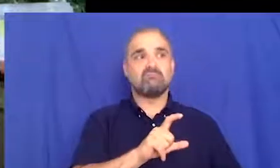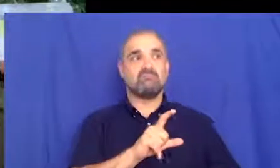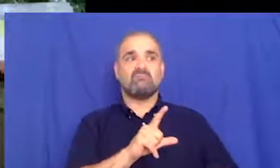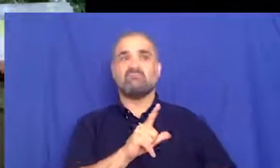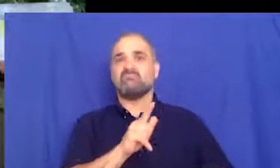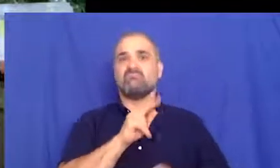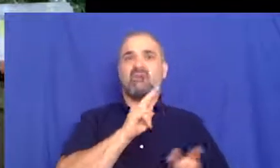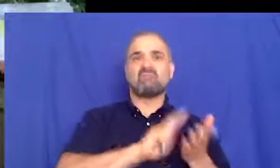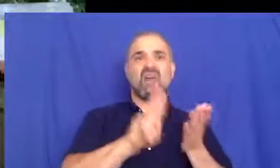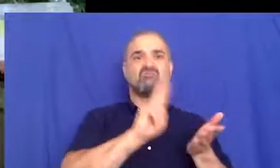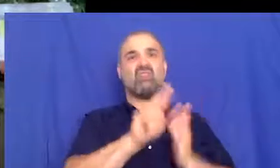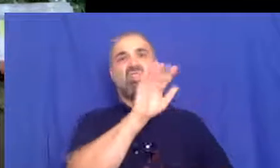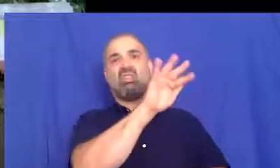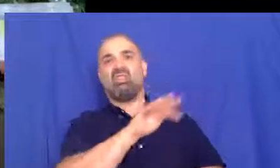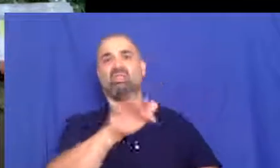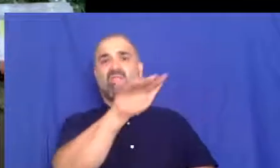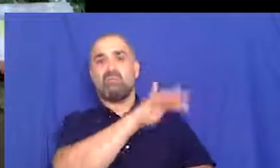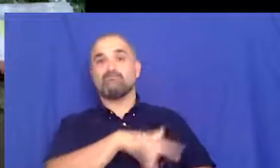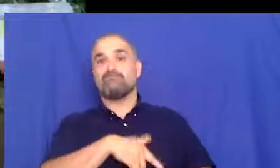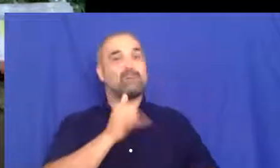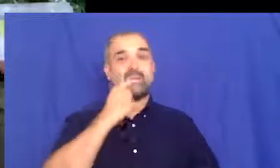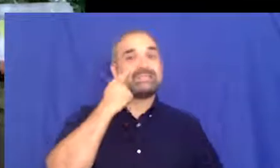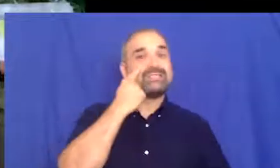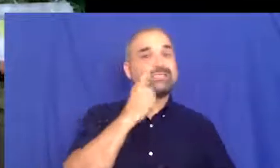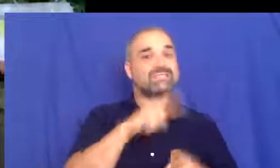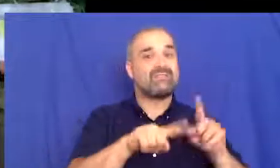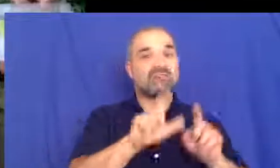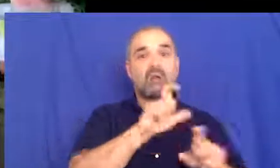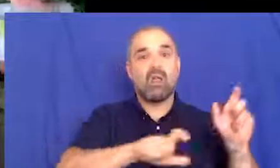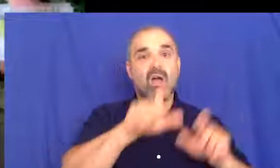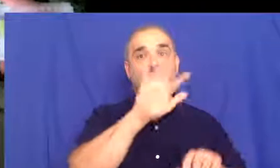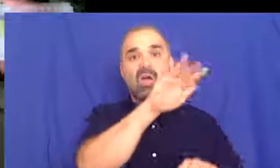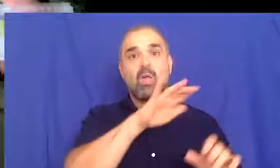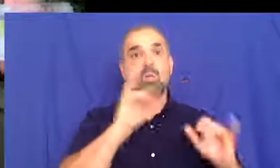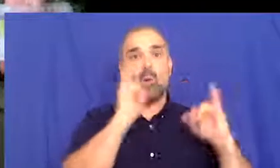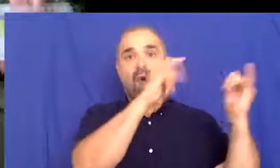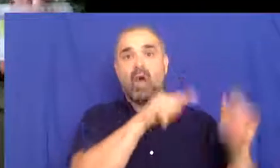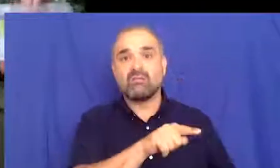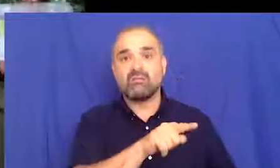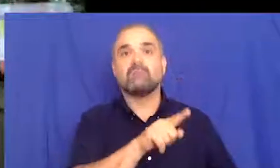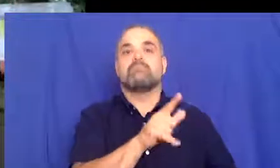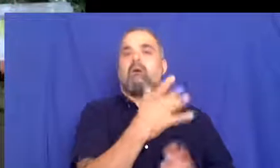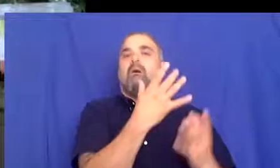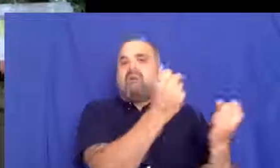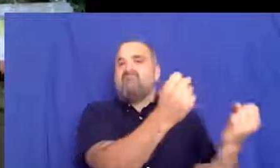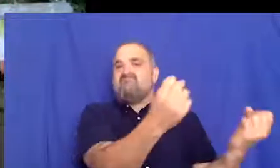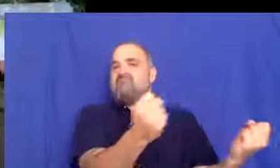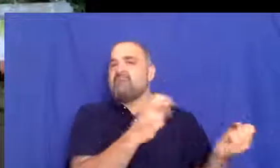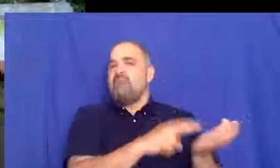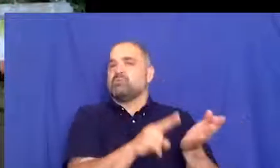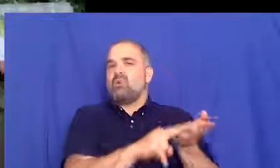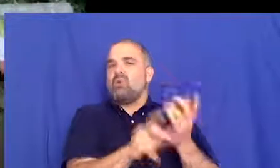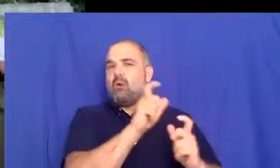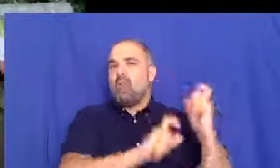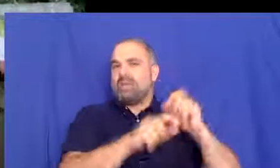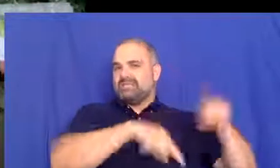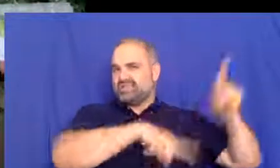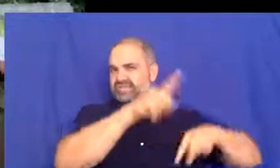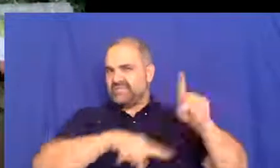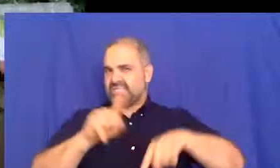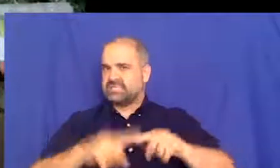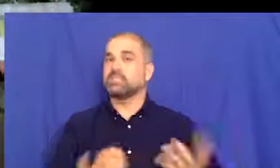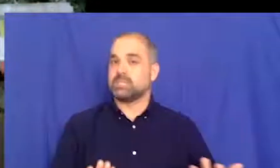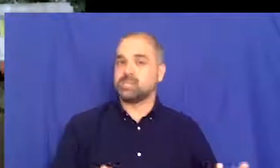colours have more or less naturally occurred in the wild. You might not see them as much in different colours, but they do all naturally occur in the wild. And